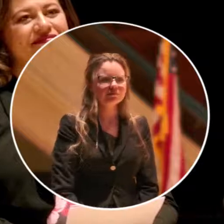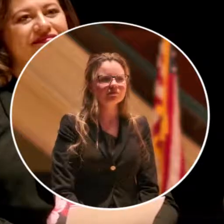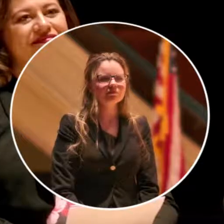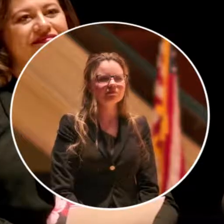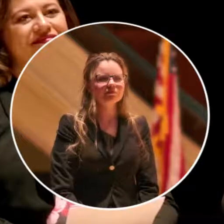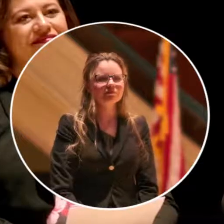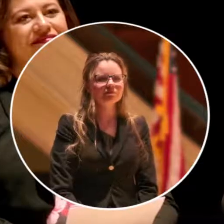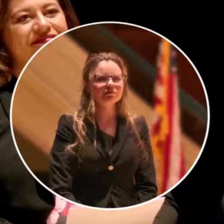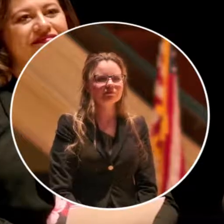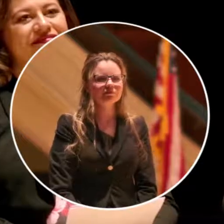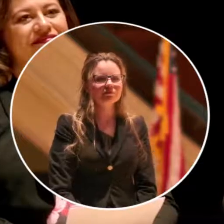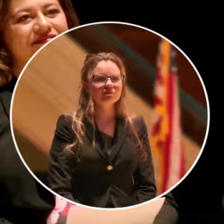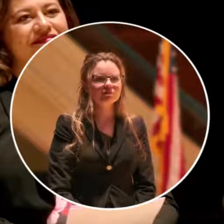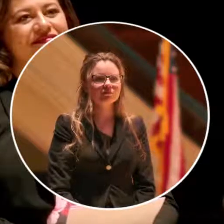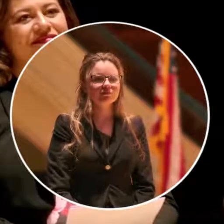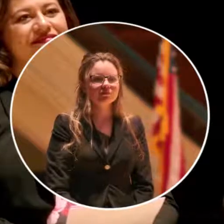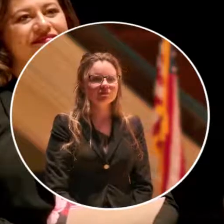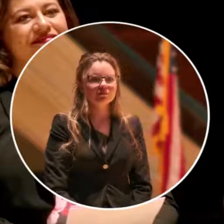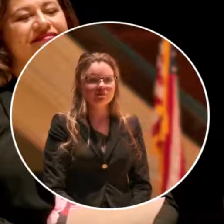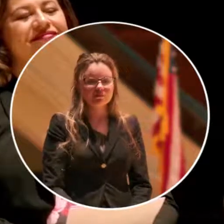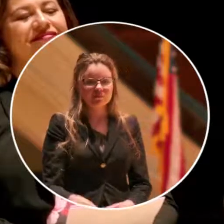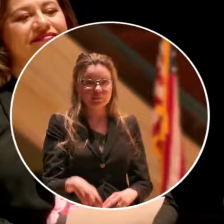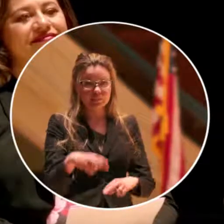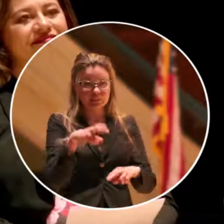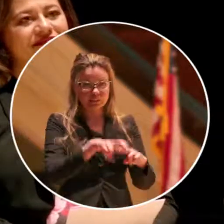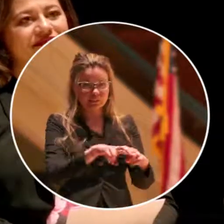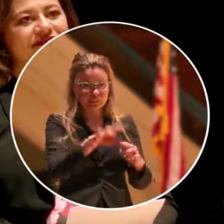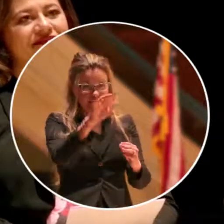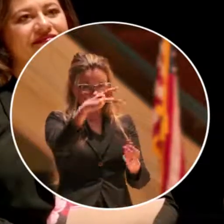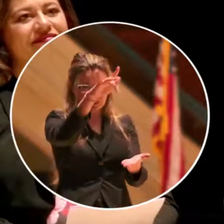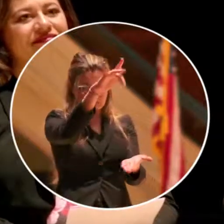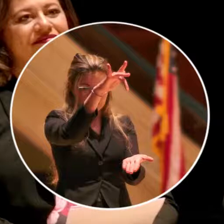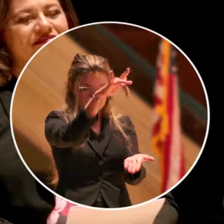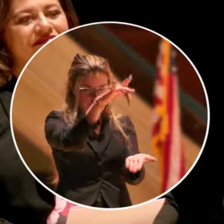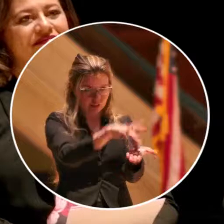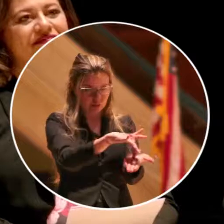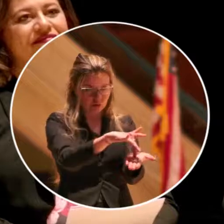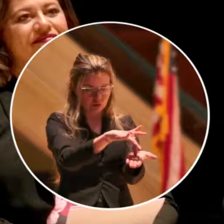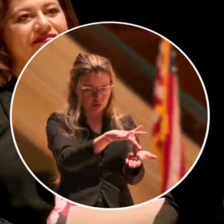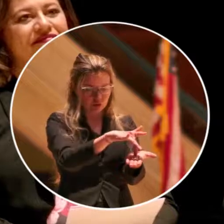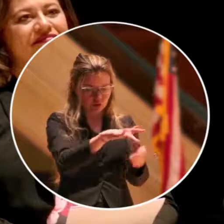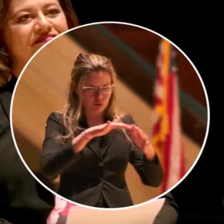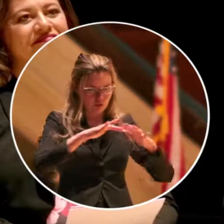sitting dead center of it all,